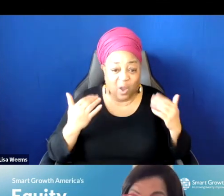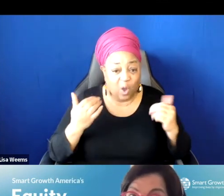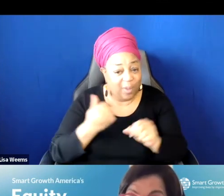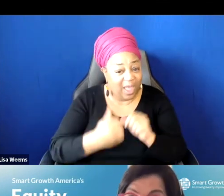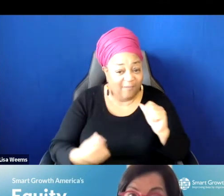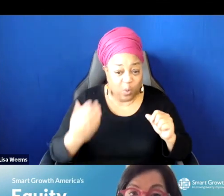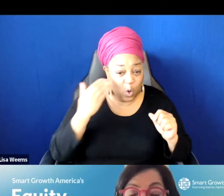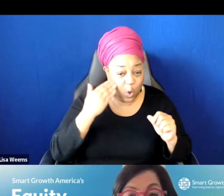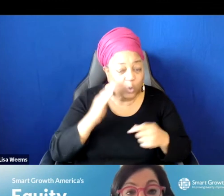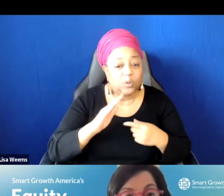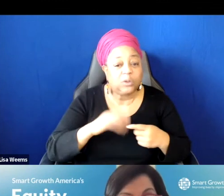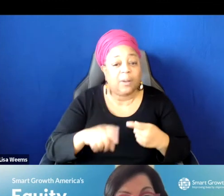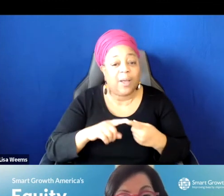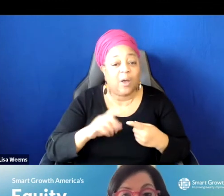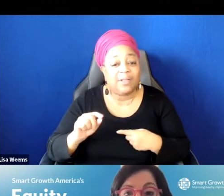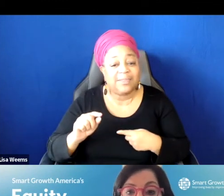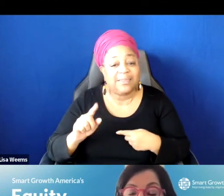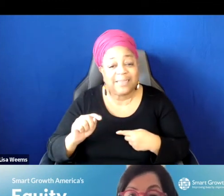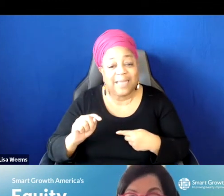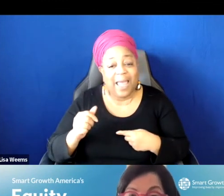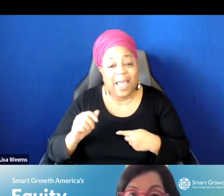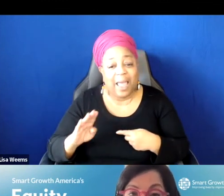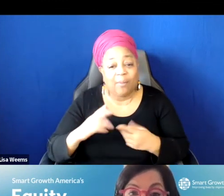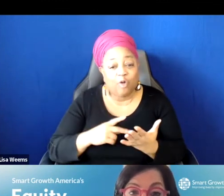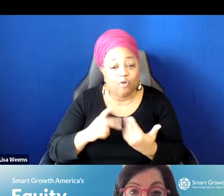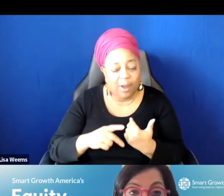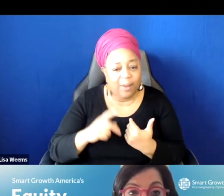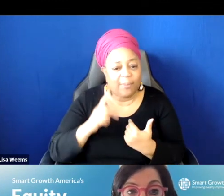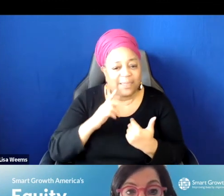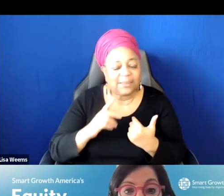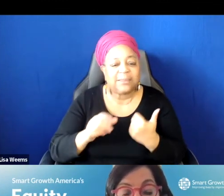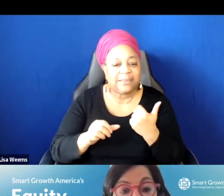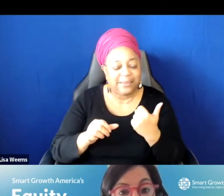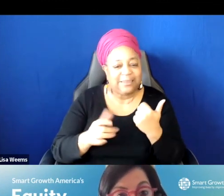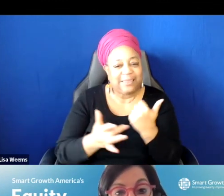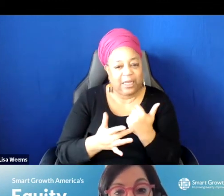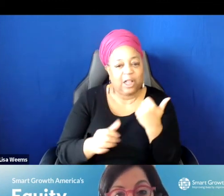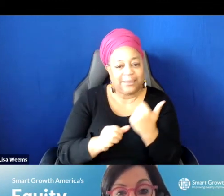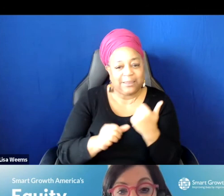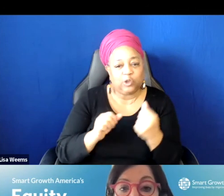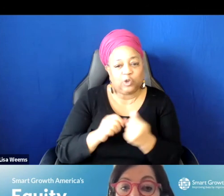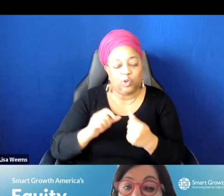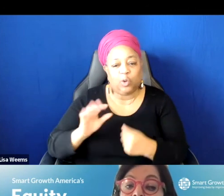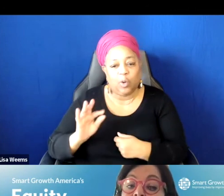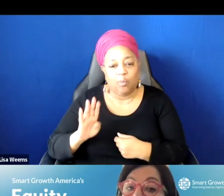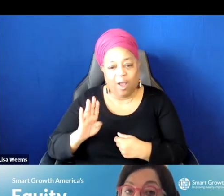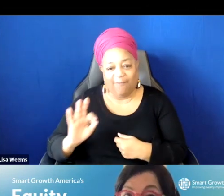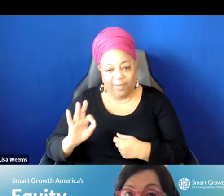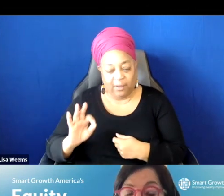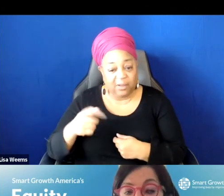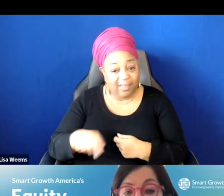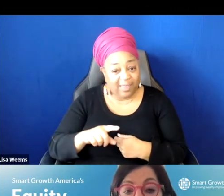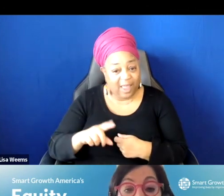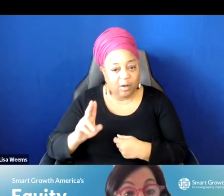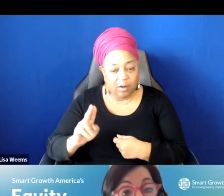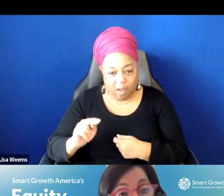TAB program. TAB is Technical Assistance to Brownfields. These are nonprofits that are already funded